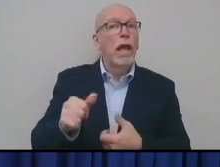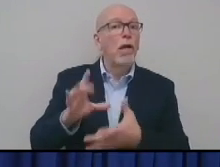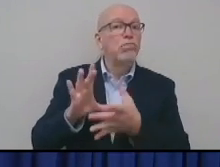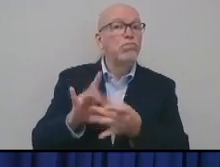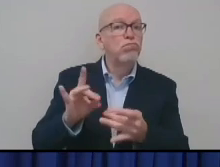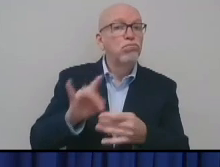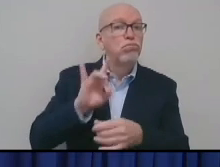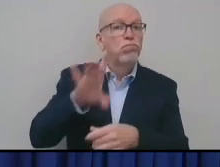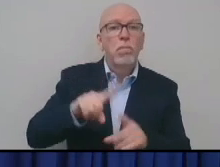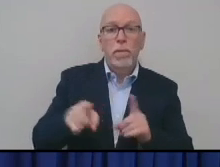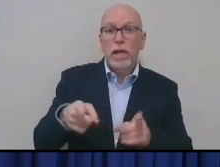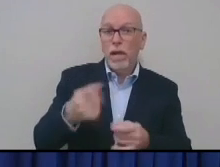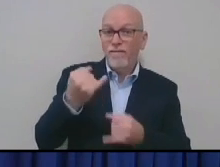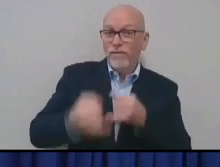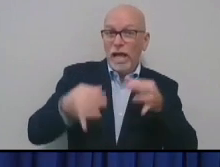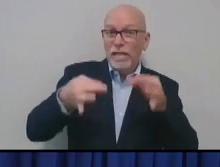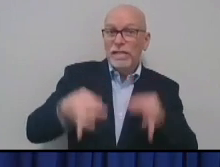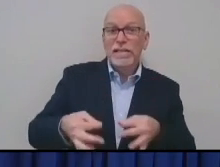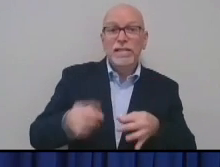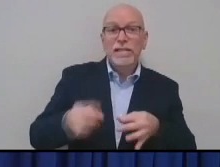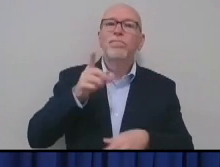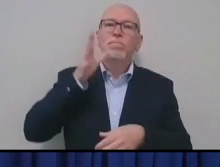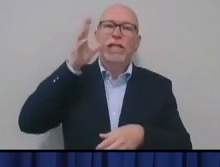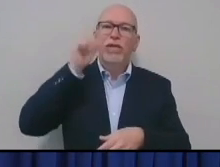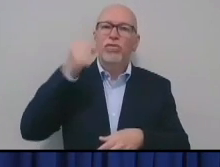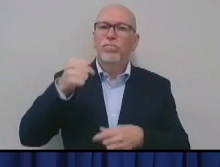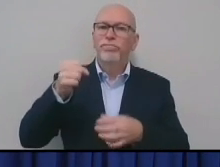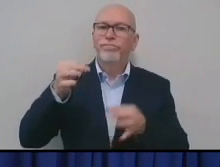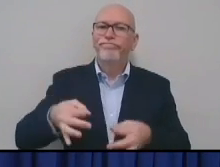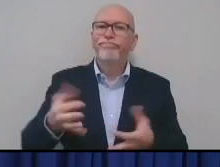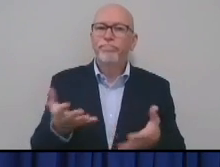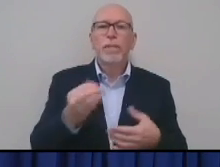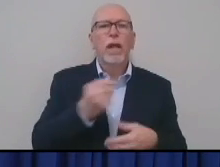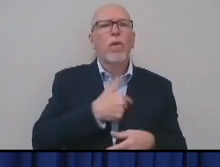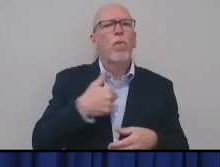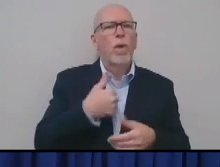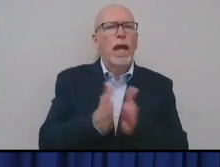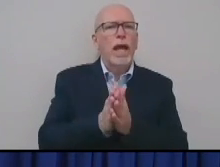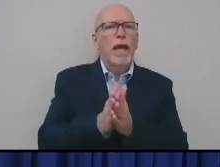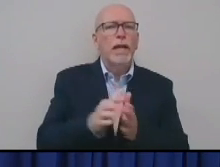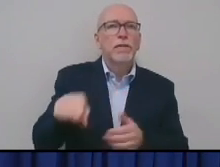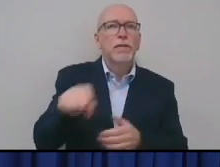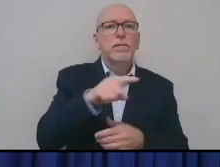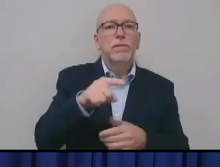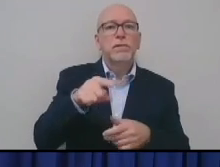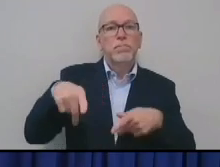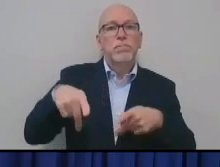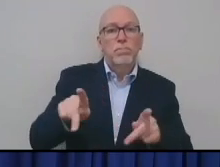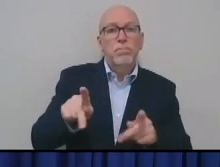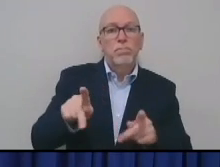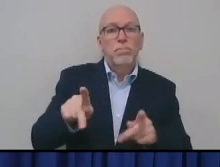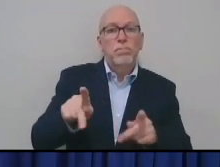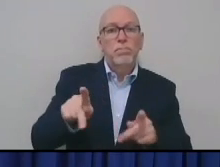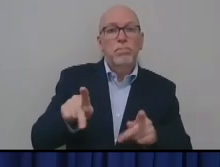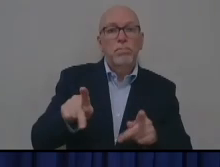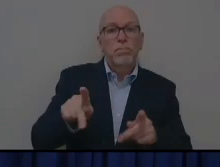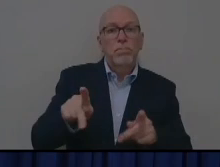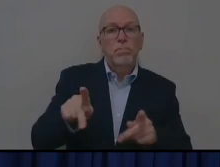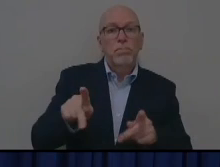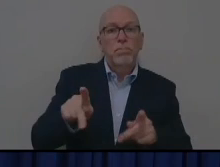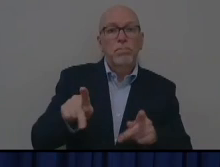is a parent's choice. And we are asking that the consent be signed by the parent or guardian, and that